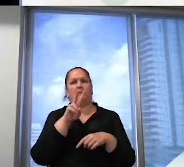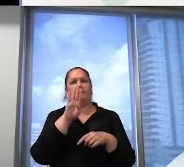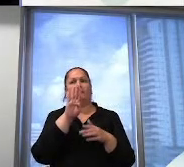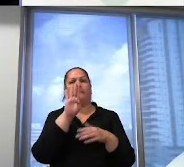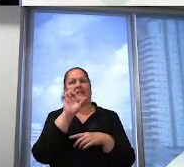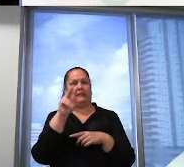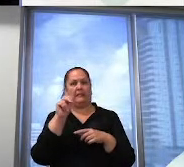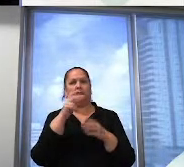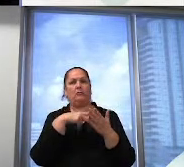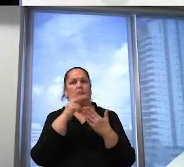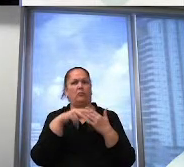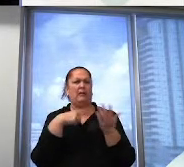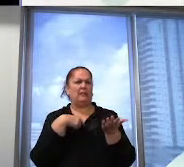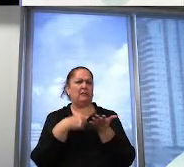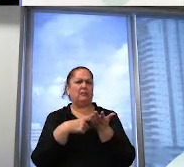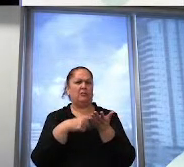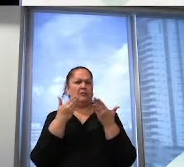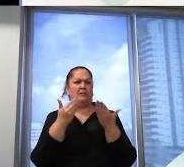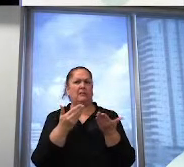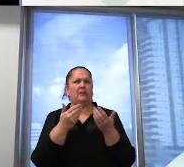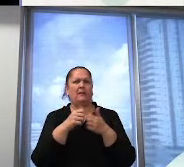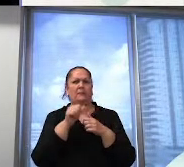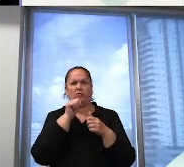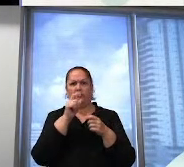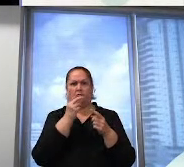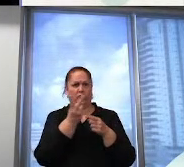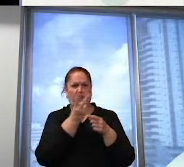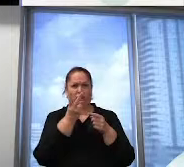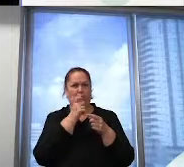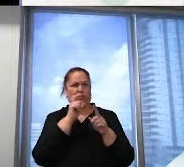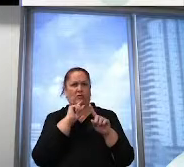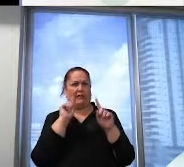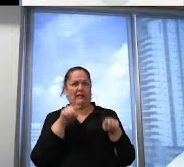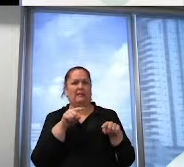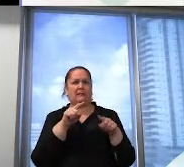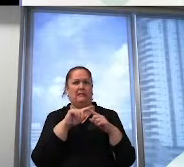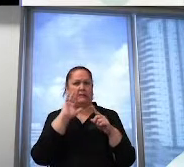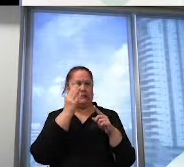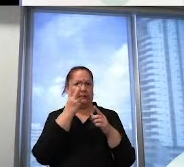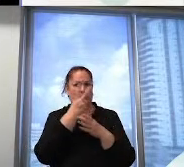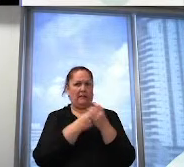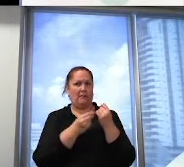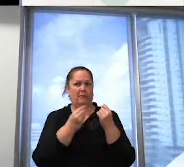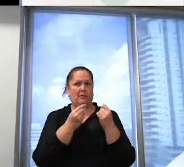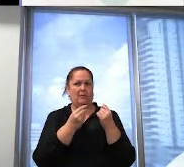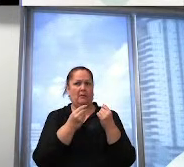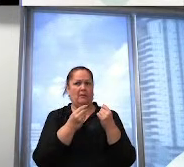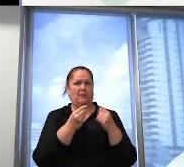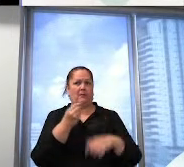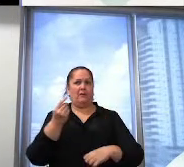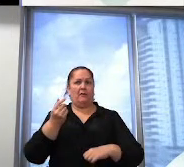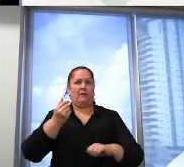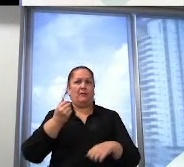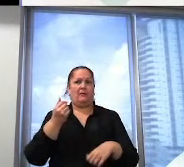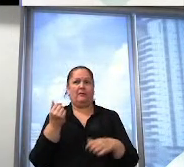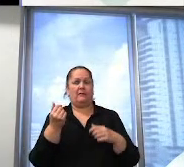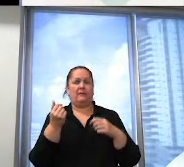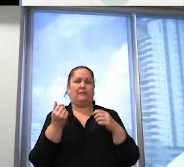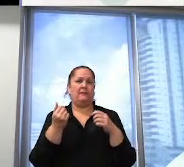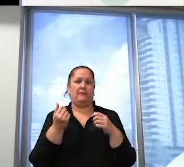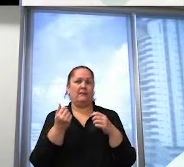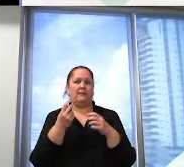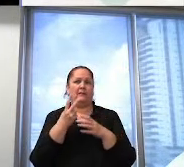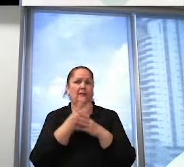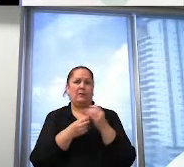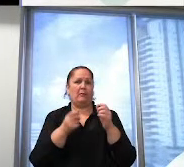program. All right. So let's talk about that. And it might be, I'm not sure which one of you will answer the question. So it looks like you're both, one of you is at the plate and the other one's